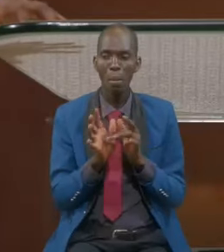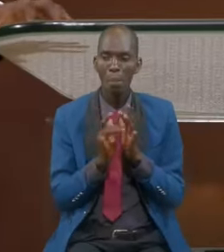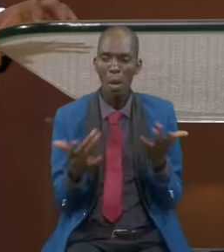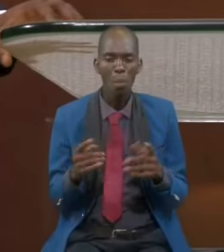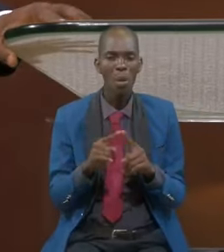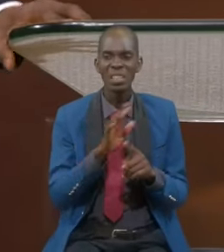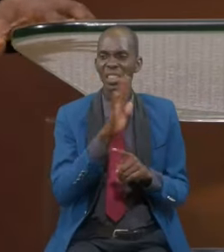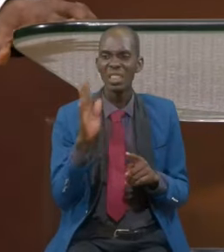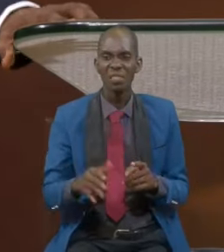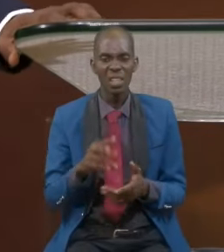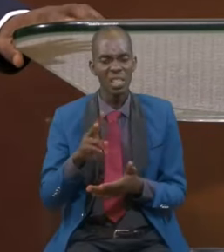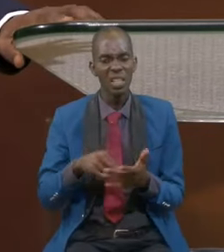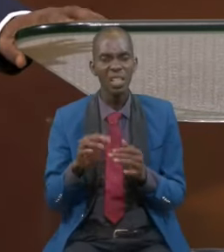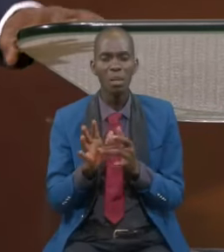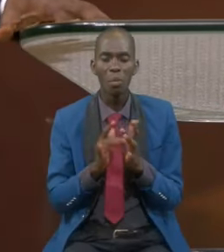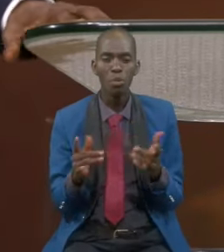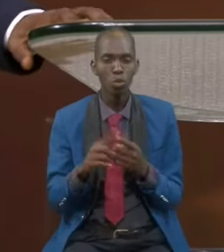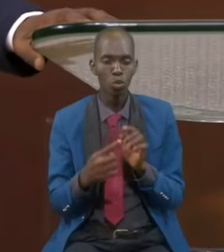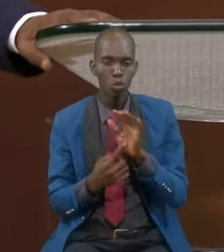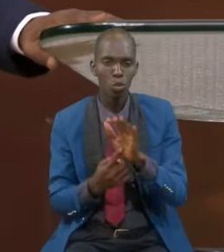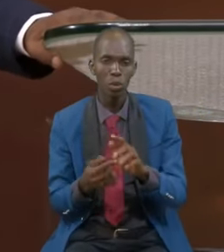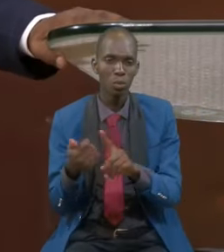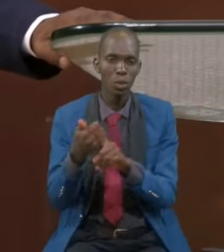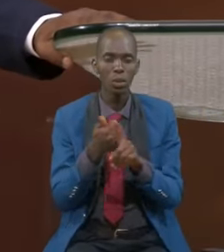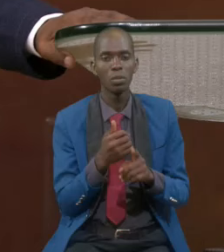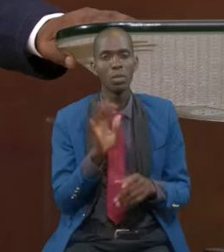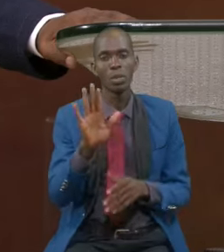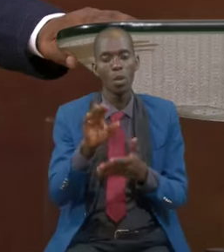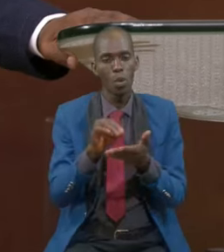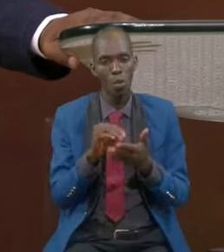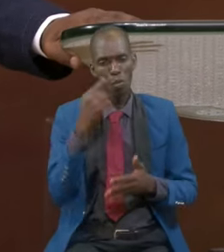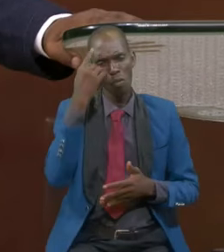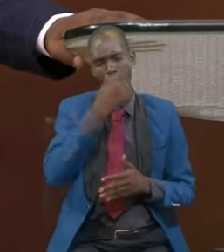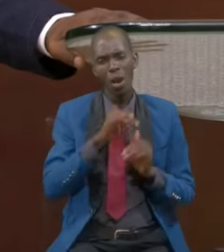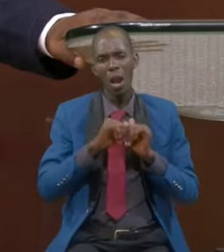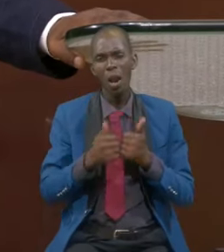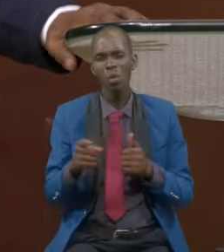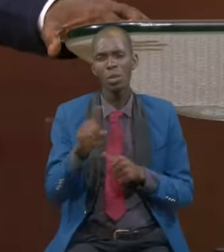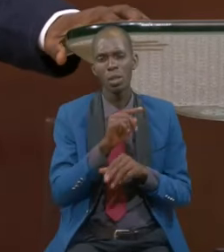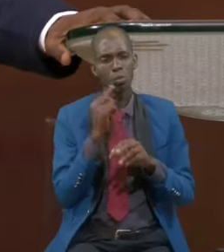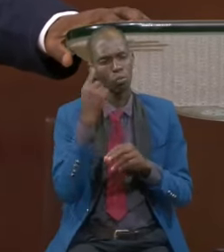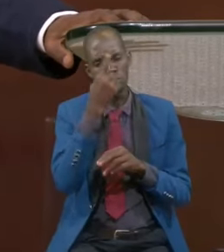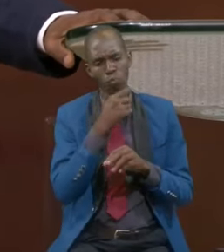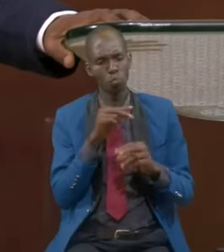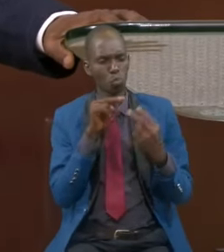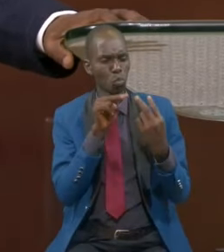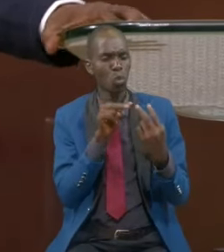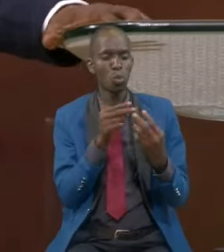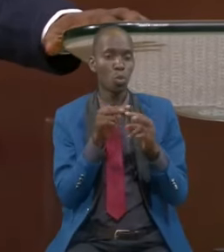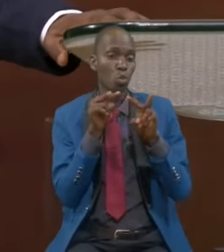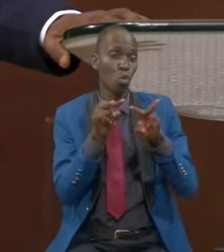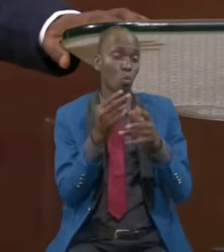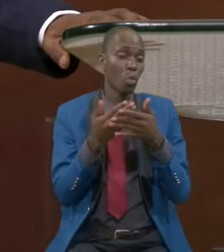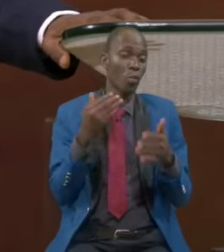Bible to show themselves their face, how they look before God, how they look, and they're going to